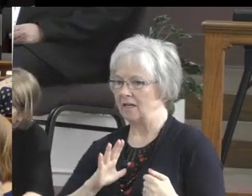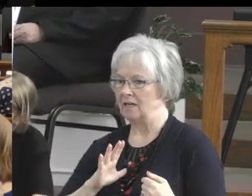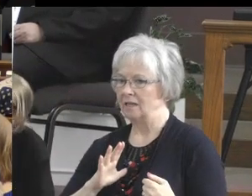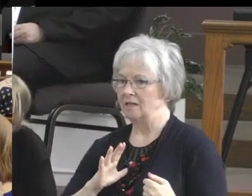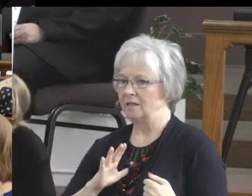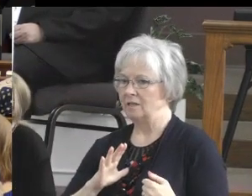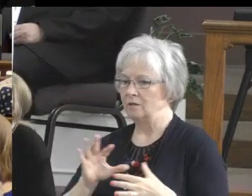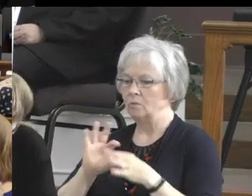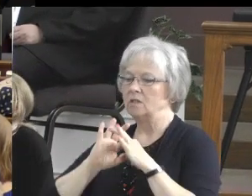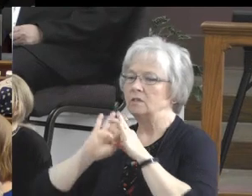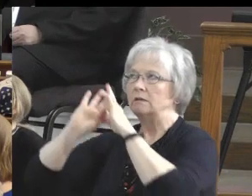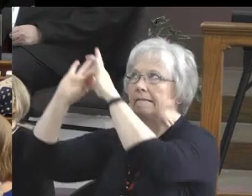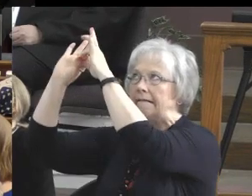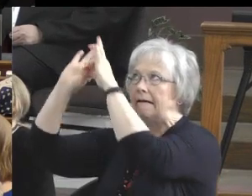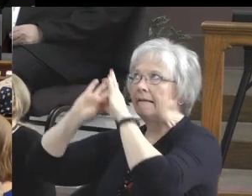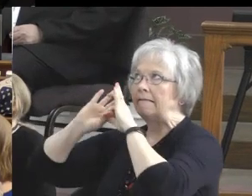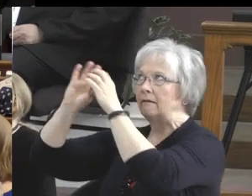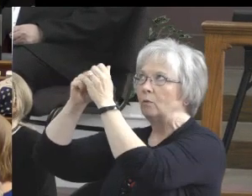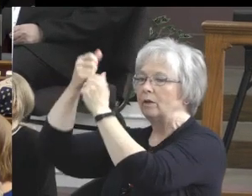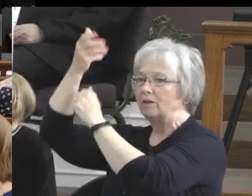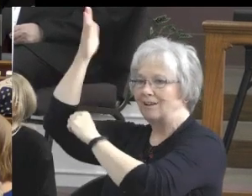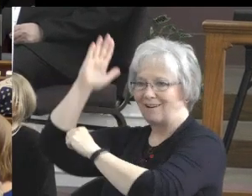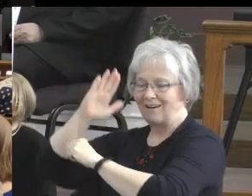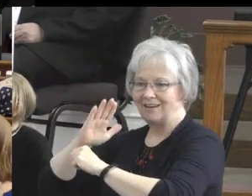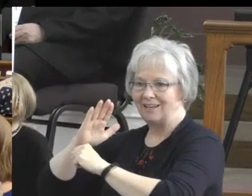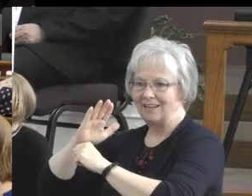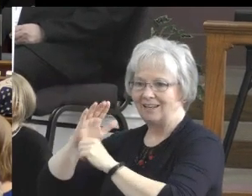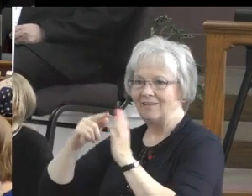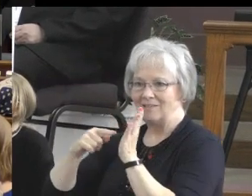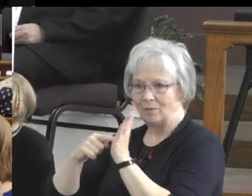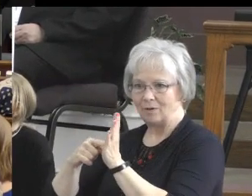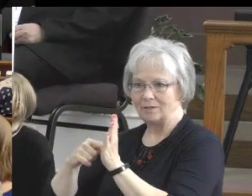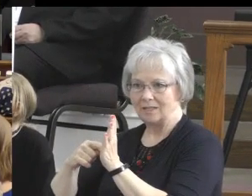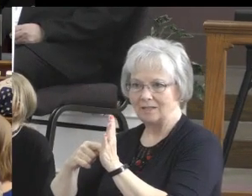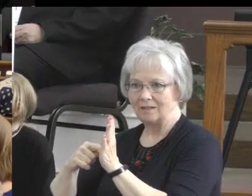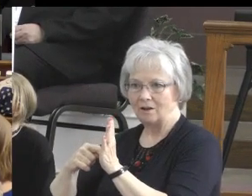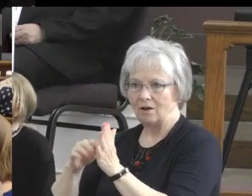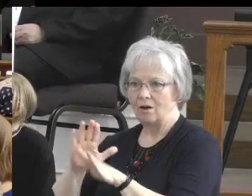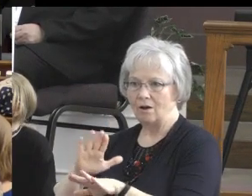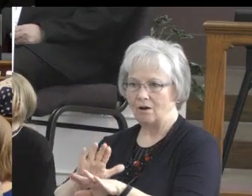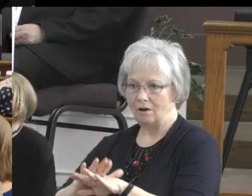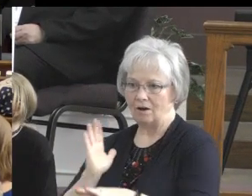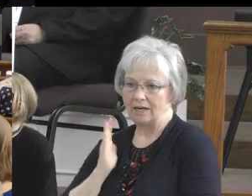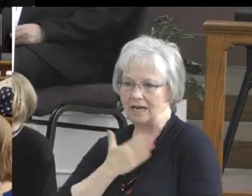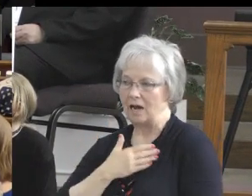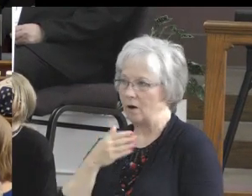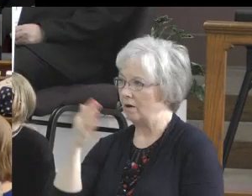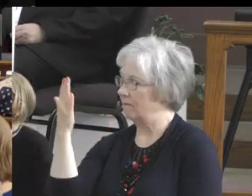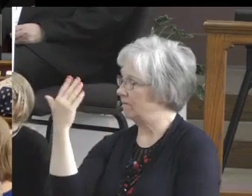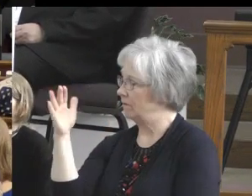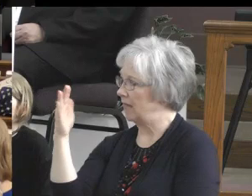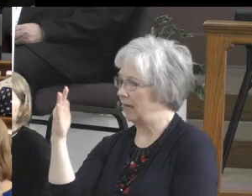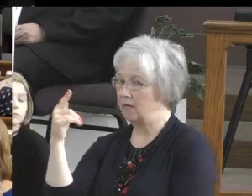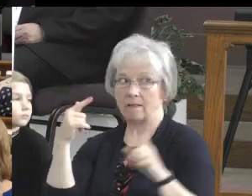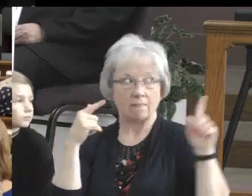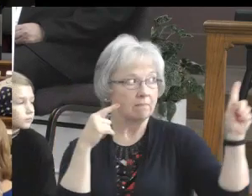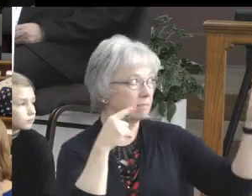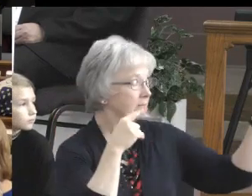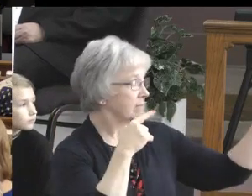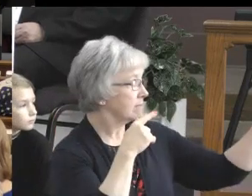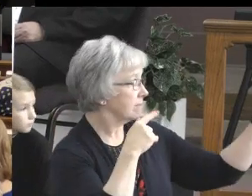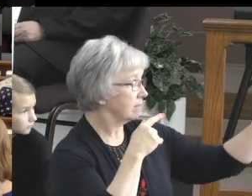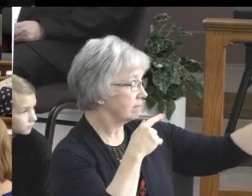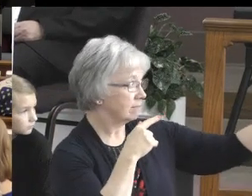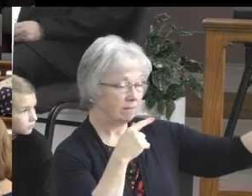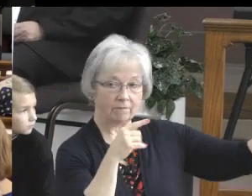connect and have a relationship with God. And so that's represented on our flag. Now, I want you to look over here for a second, because we pledged allegiance